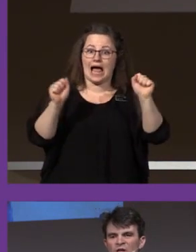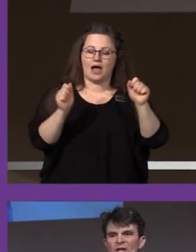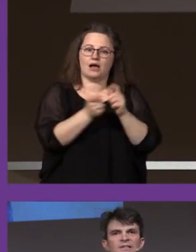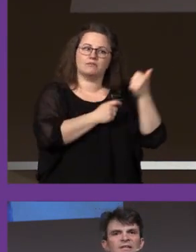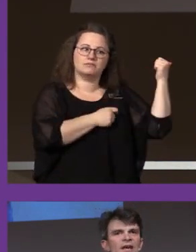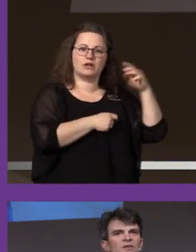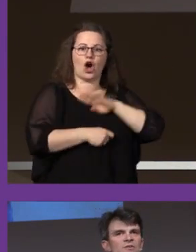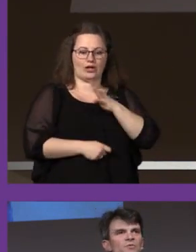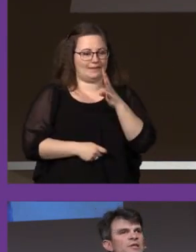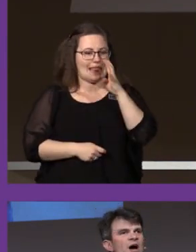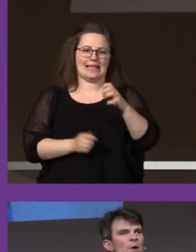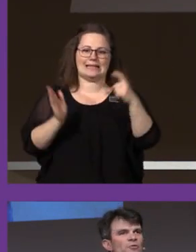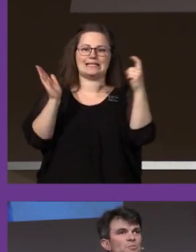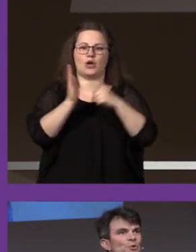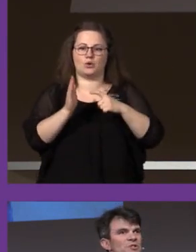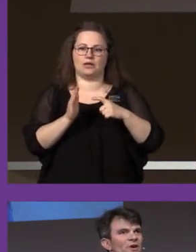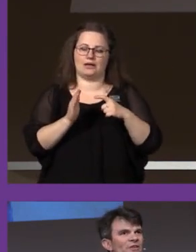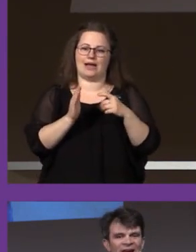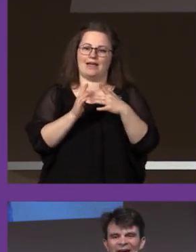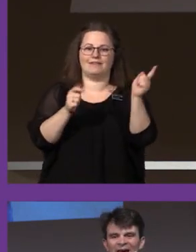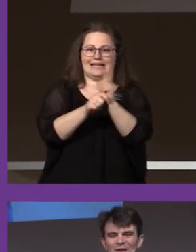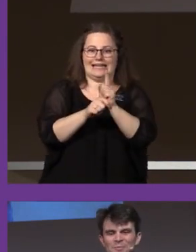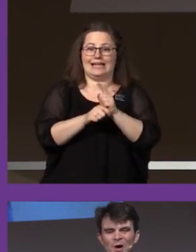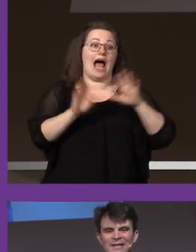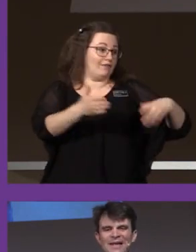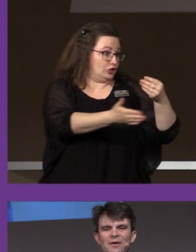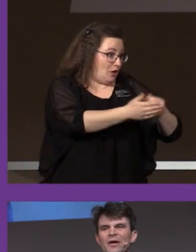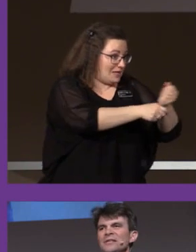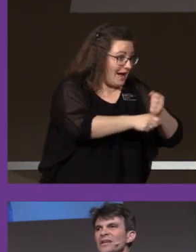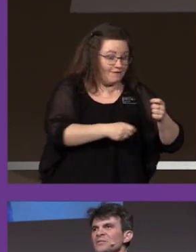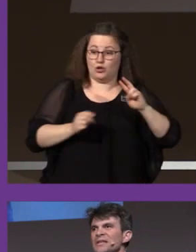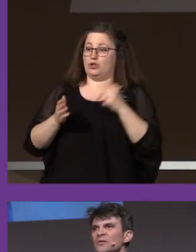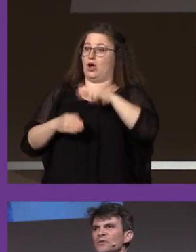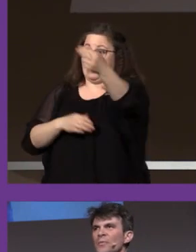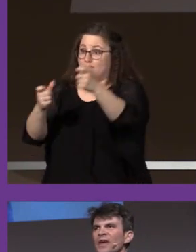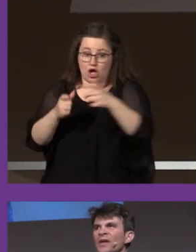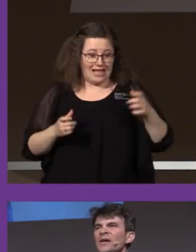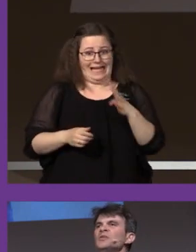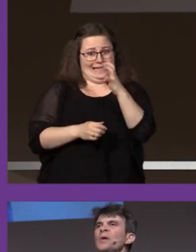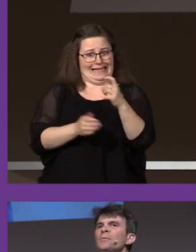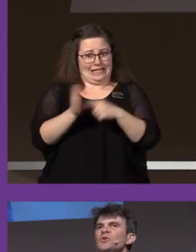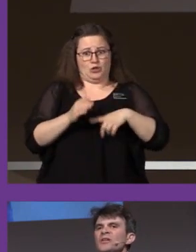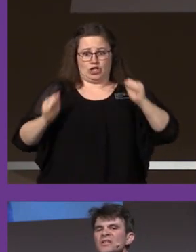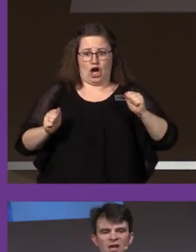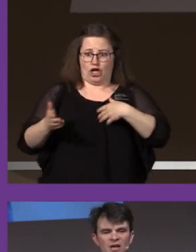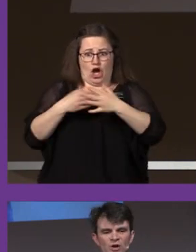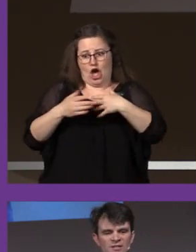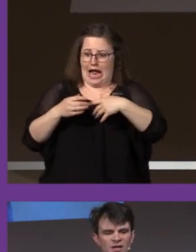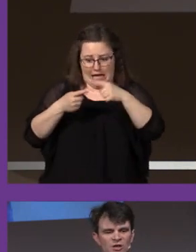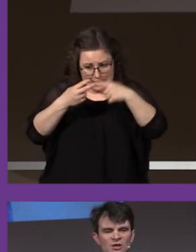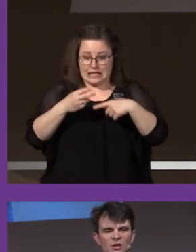has 90 seconds free time after he's bought his coffee and while he's going to the next meeting or something to be able to